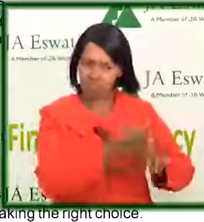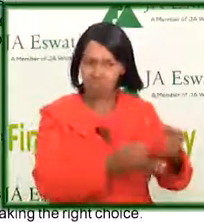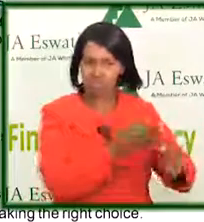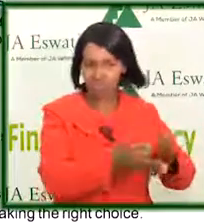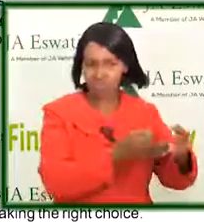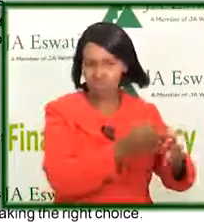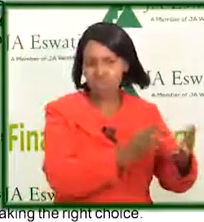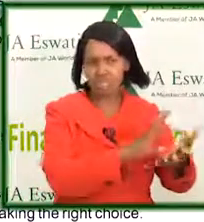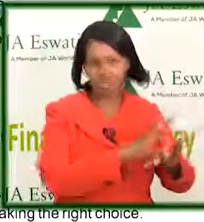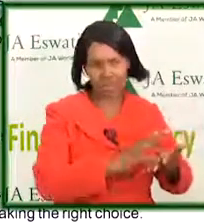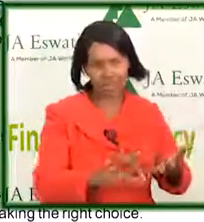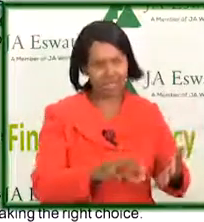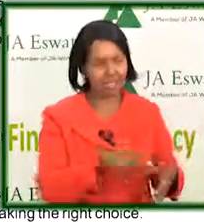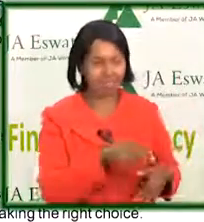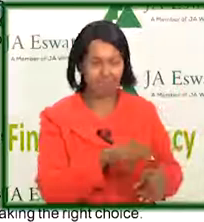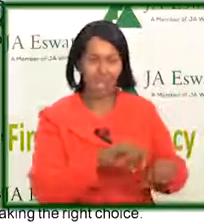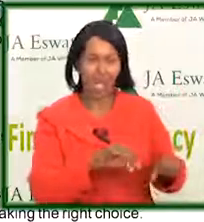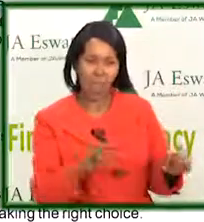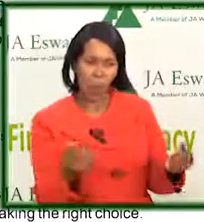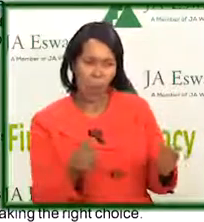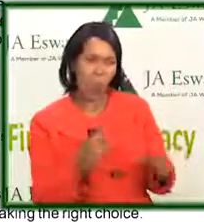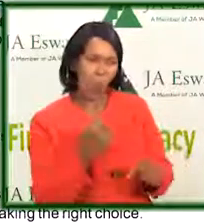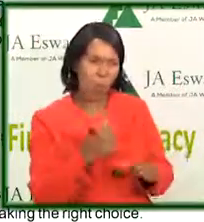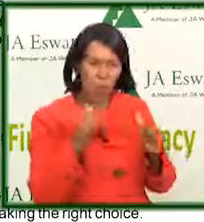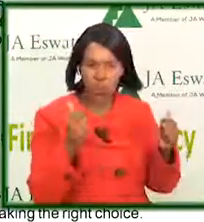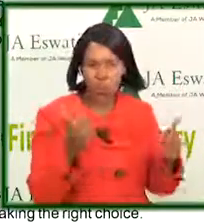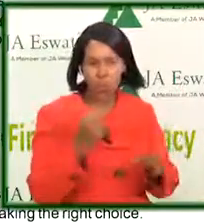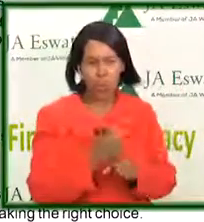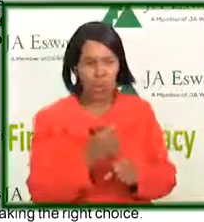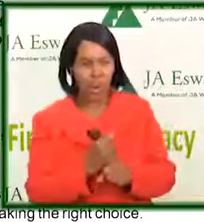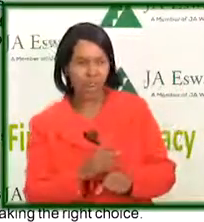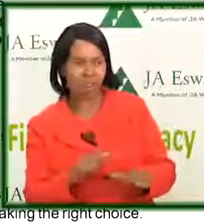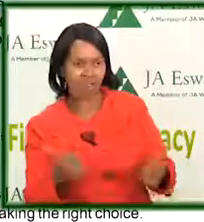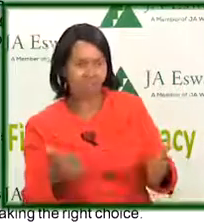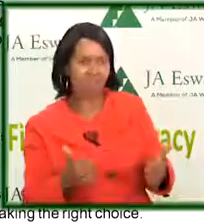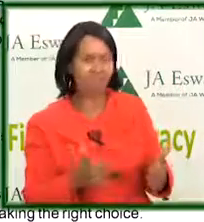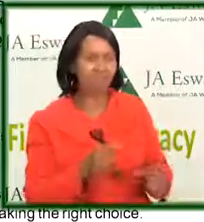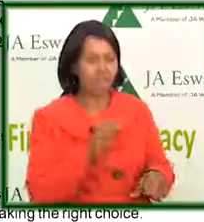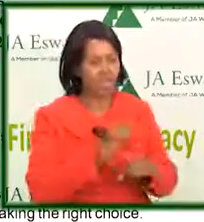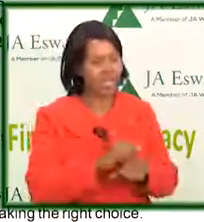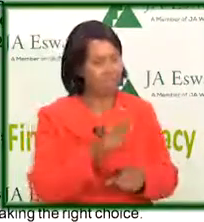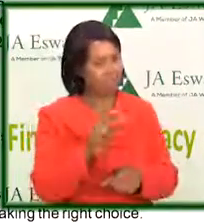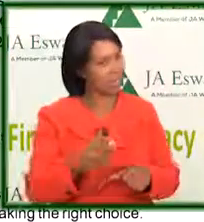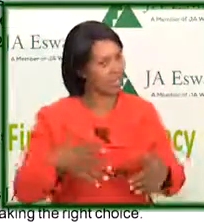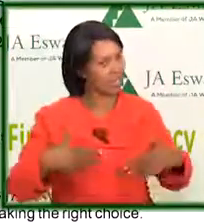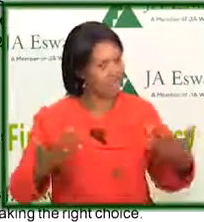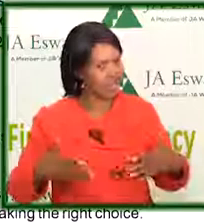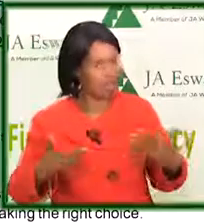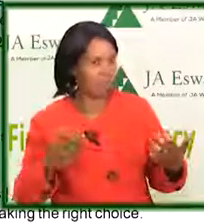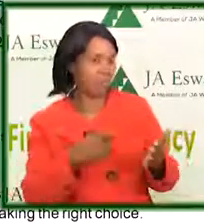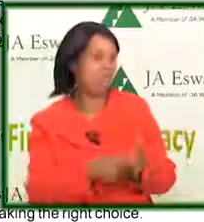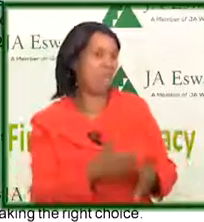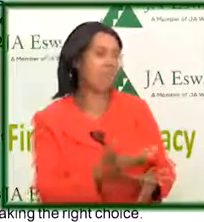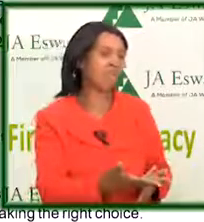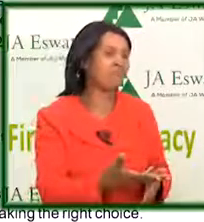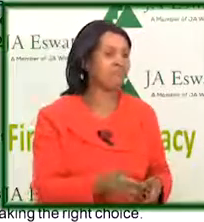to handle and examine the product. This is a very good sales technique. Hand the customer the product, let him or